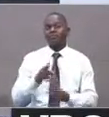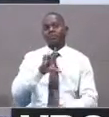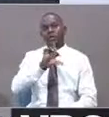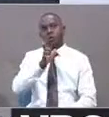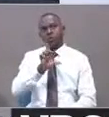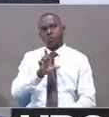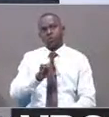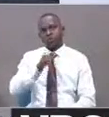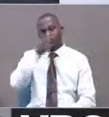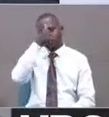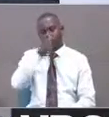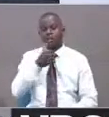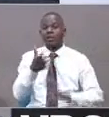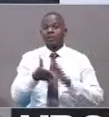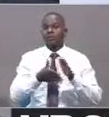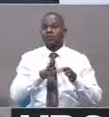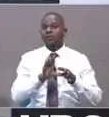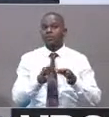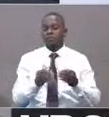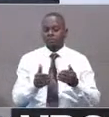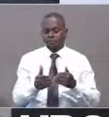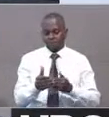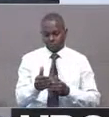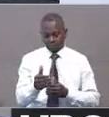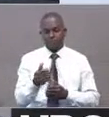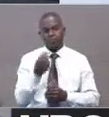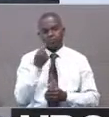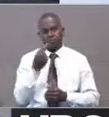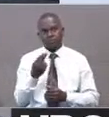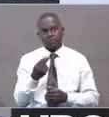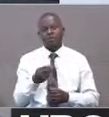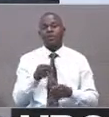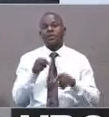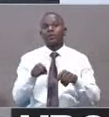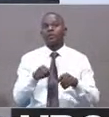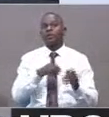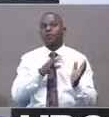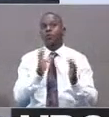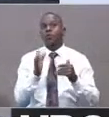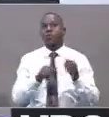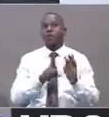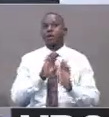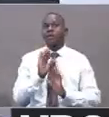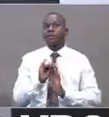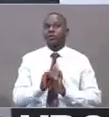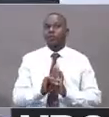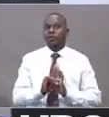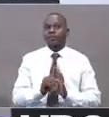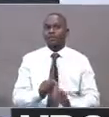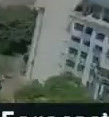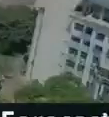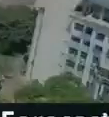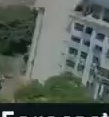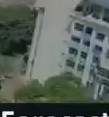Masika Kazimoto and Muhammad Mugalu. We'll see you then. We leave you with tonight's weather forecast with Daphin.